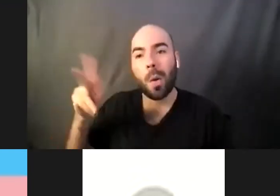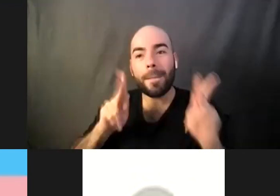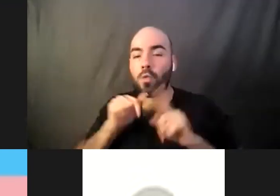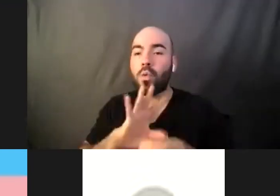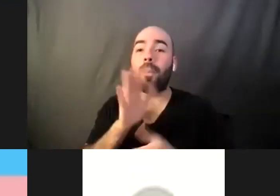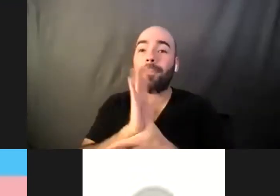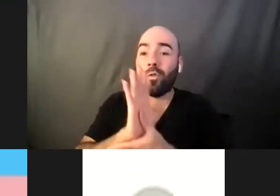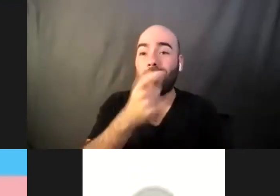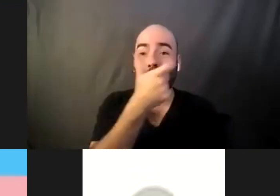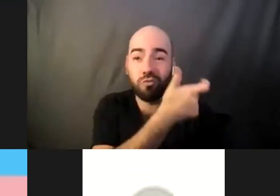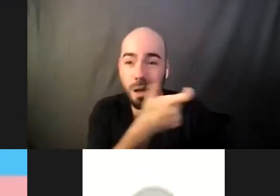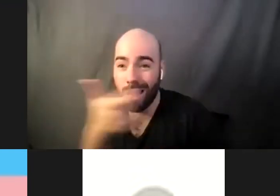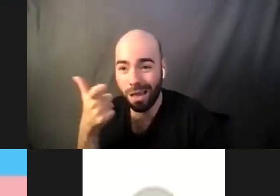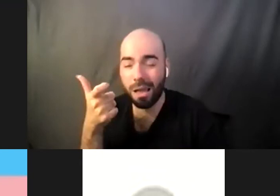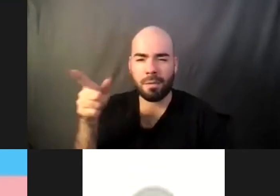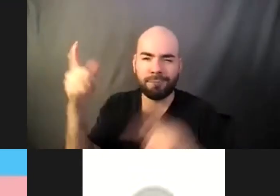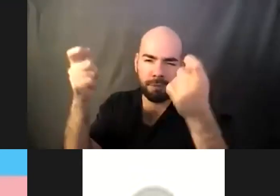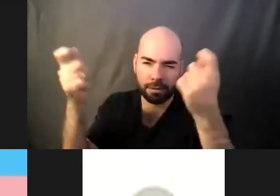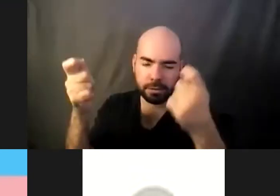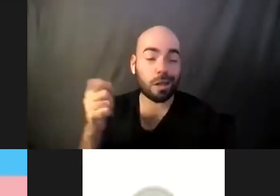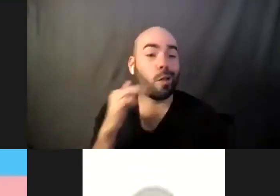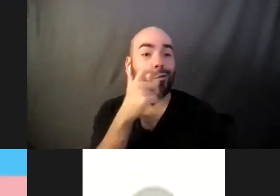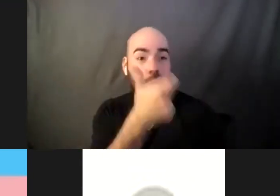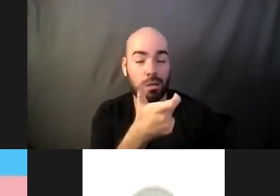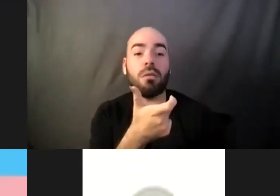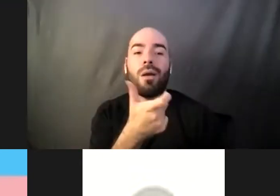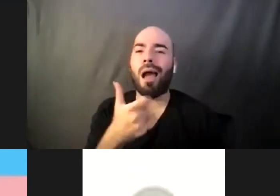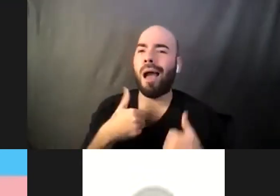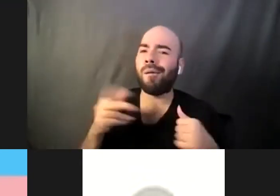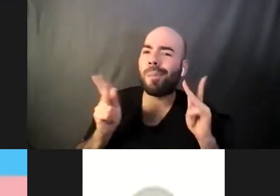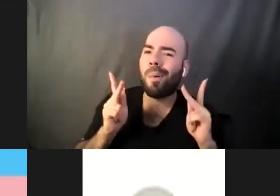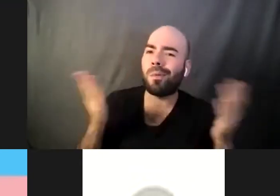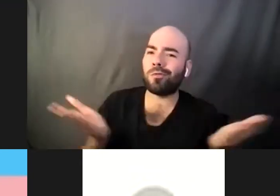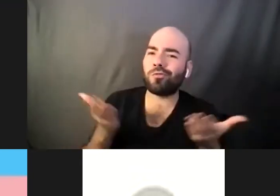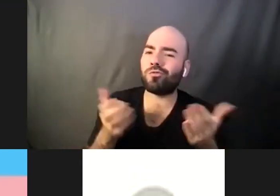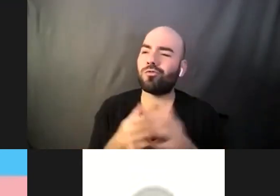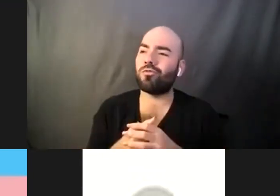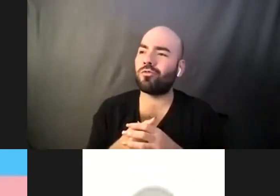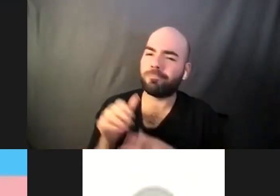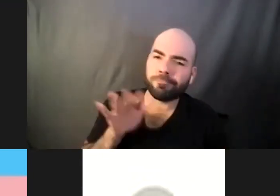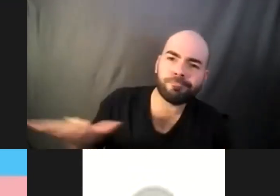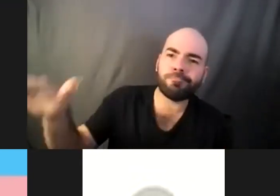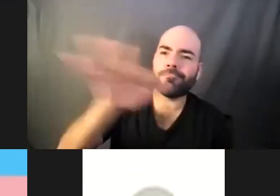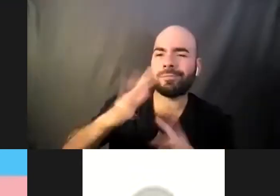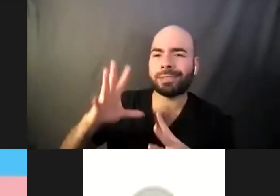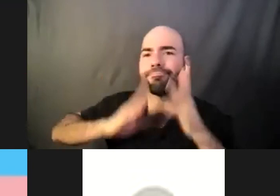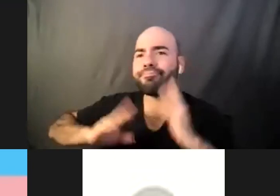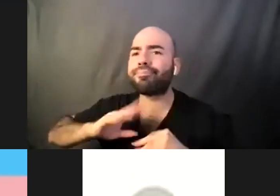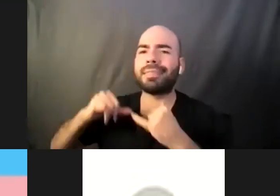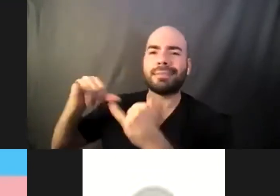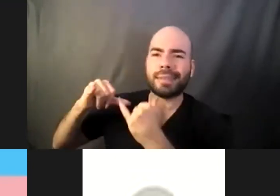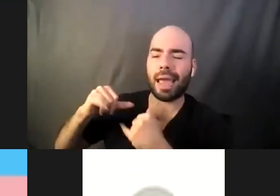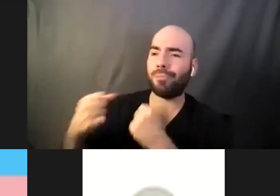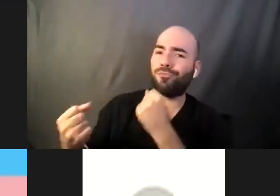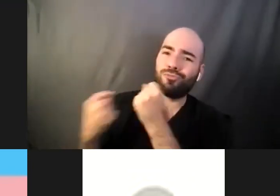movie at this festival, I have people out there that have lived like I've lived and who support me and believe in me, and